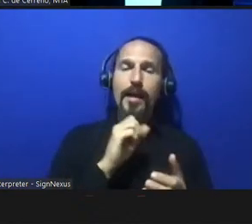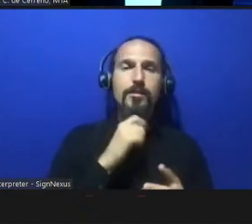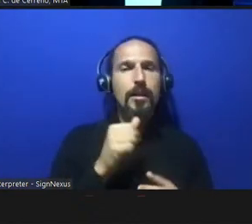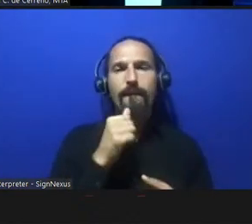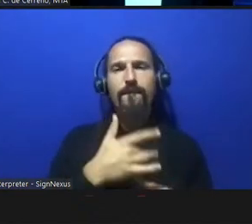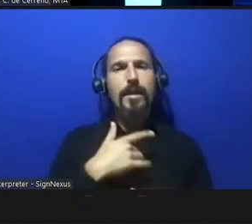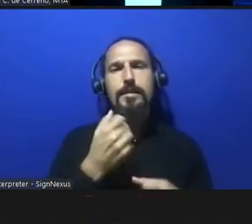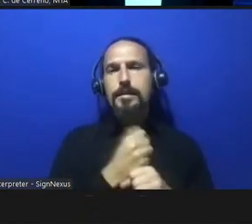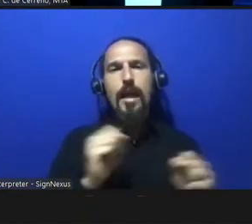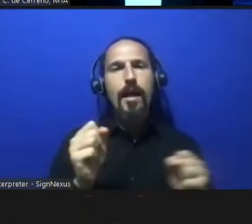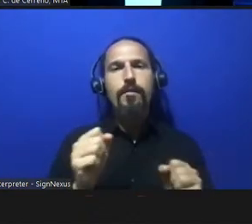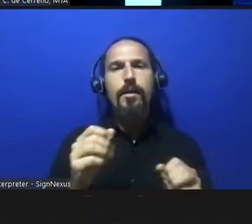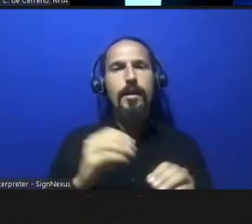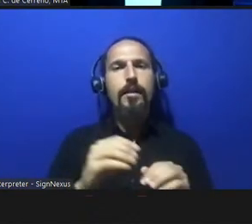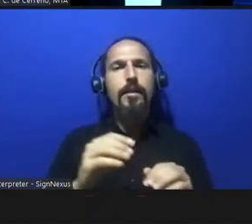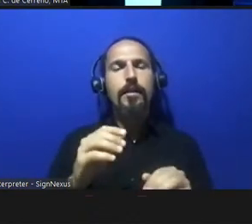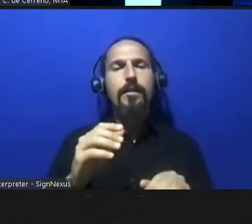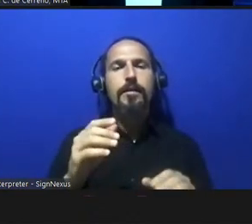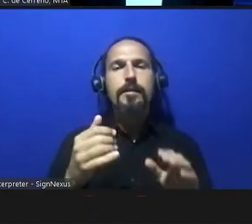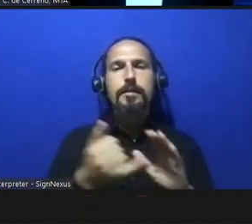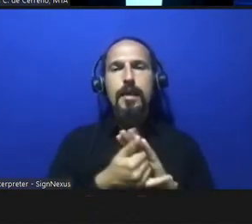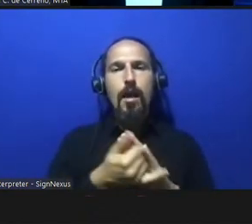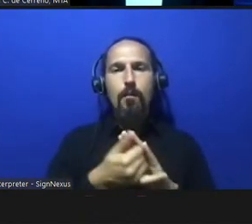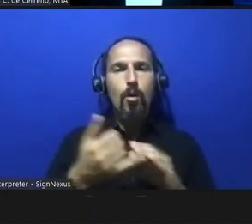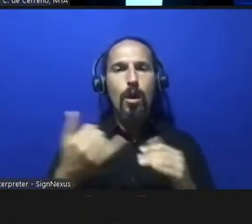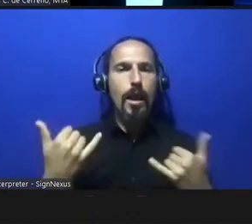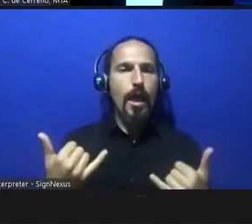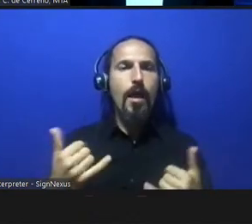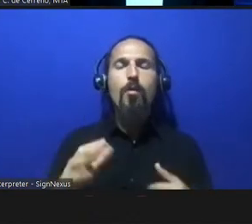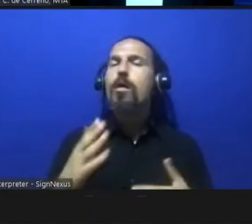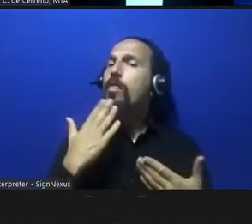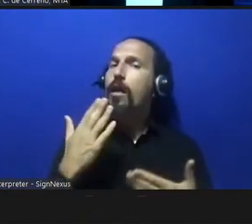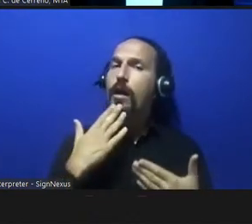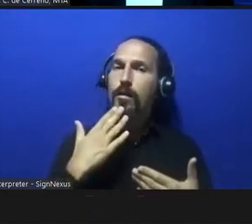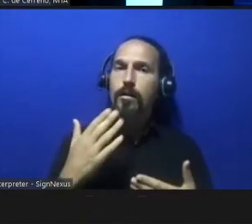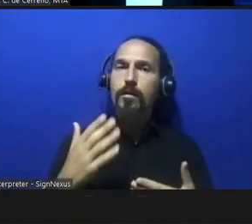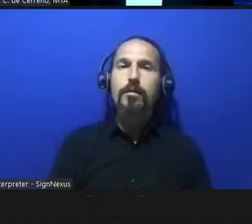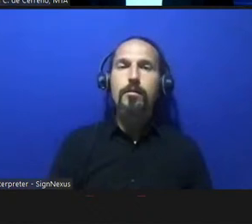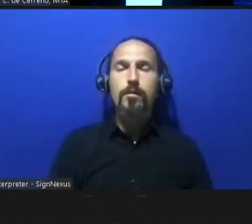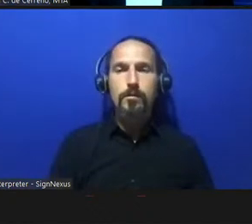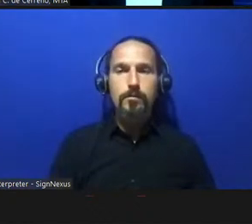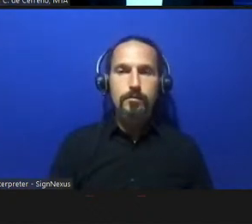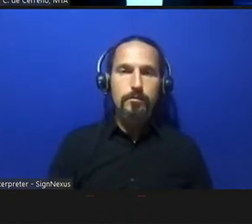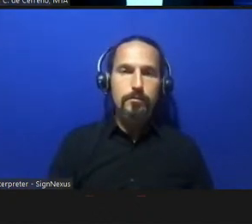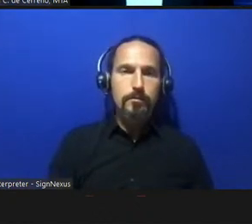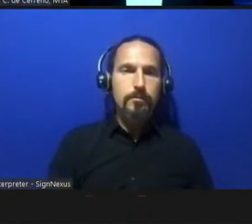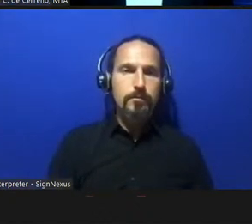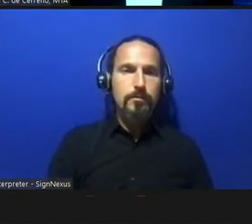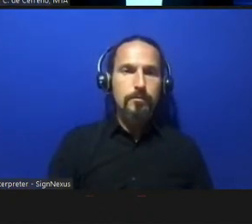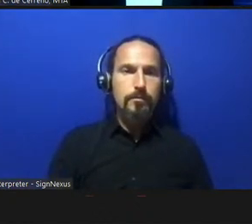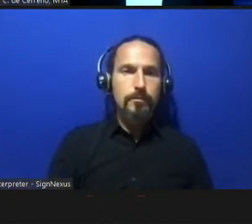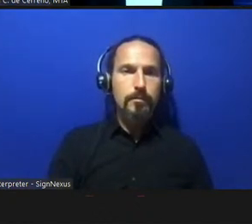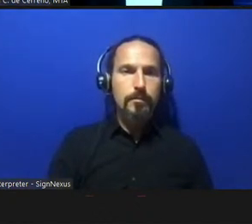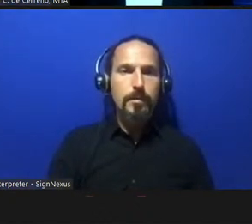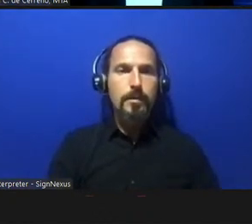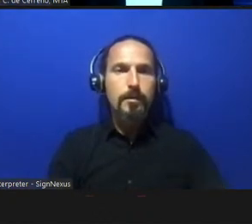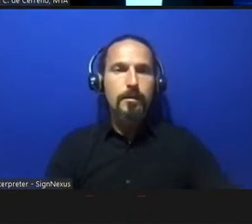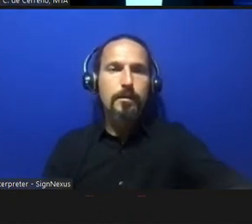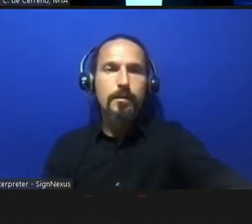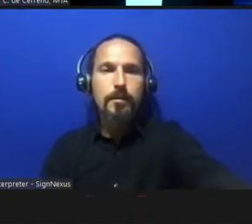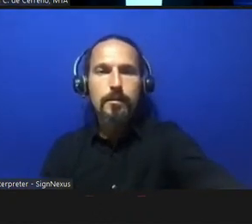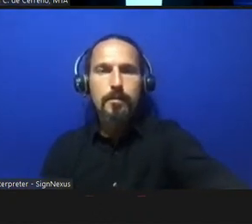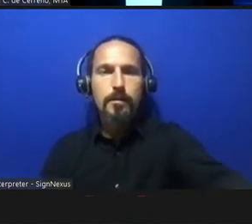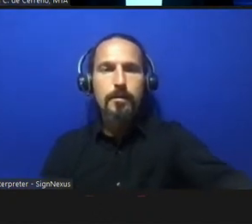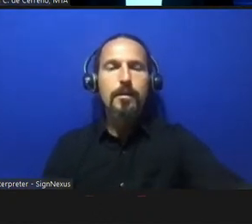driving the subway today for example thank you platforms were super our next speaker